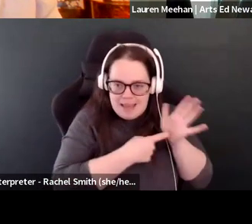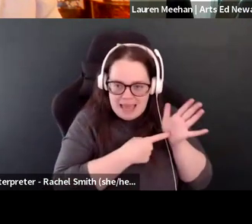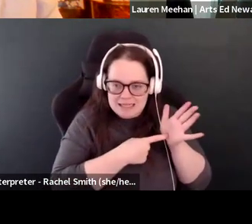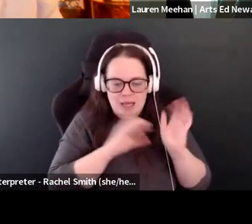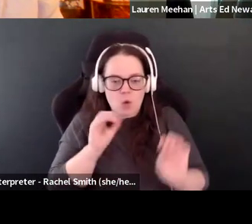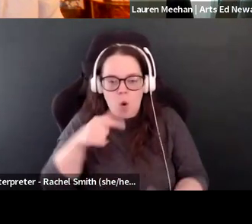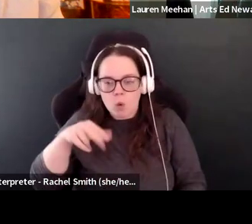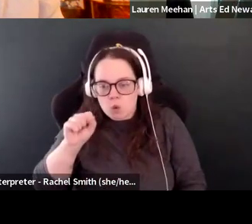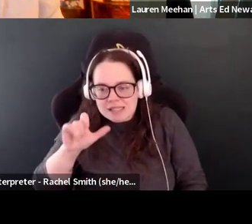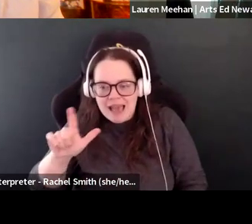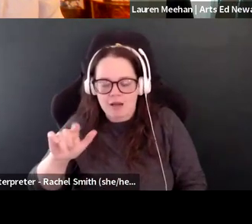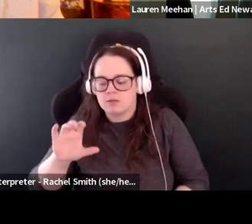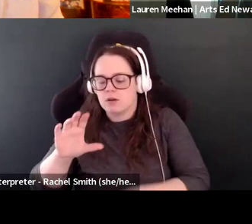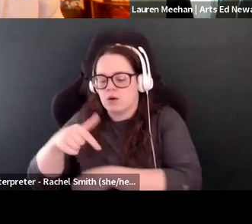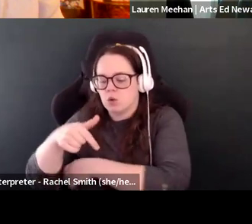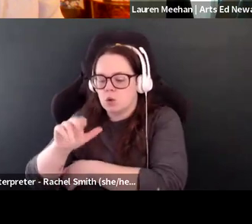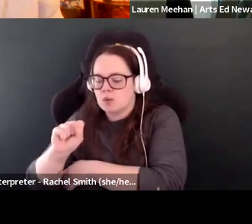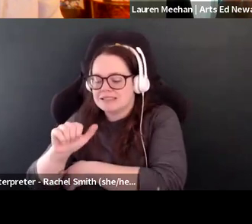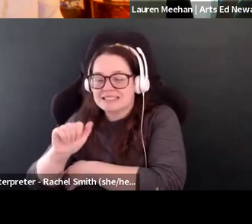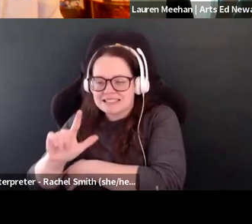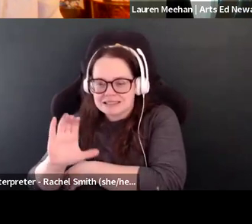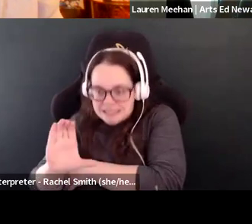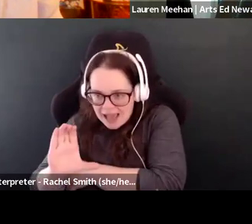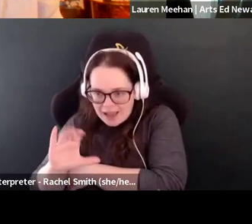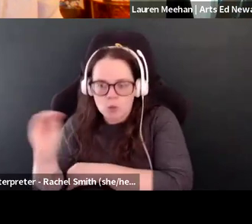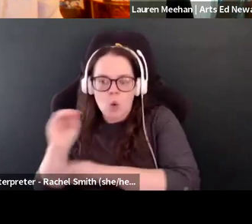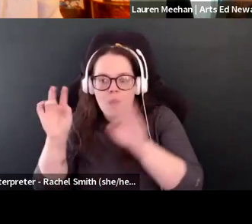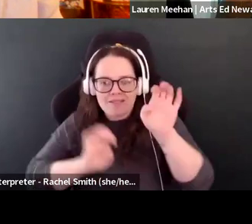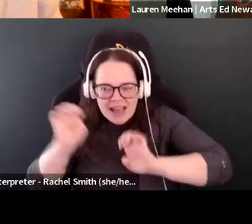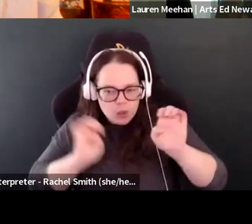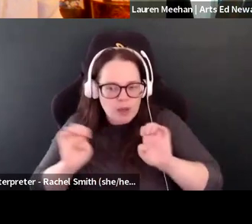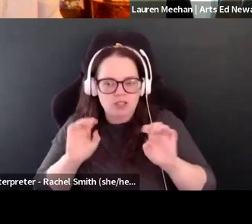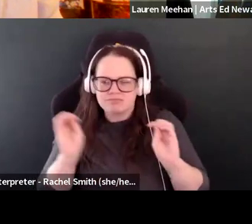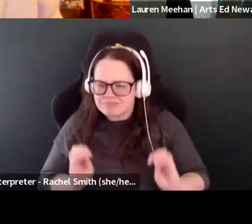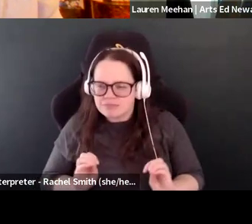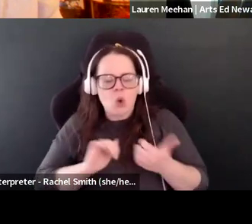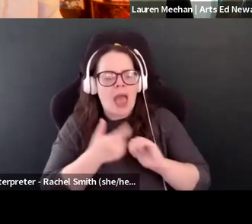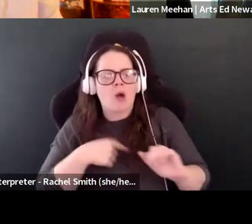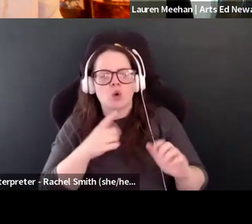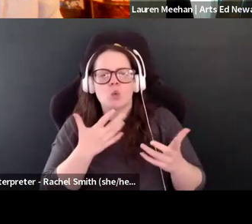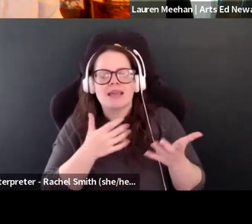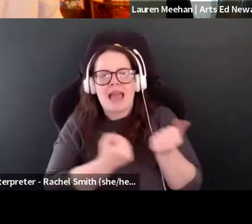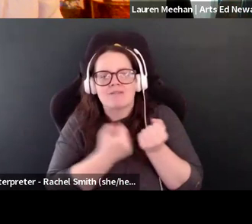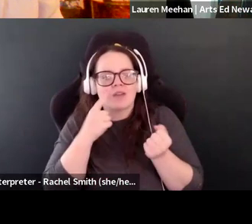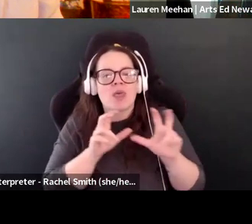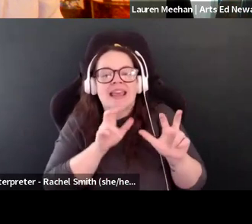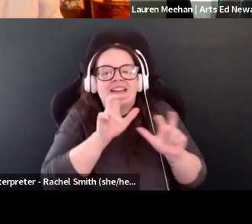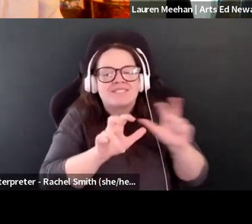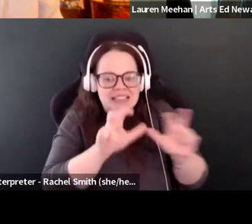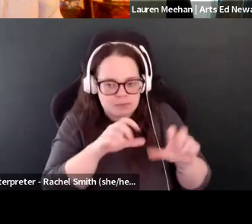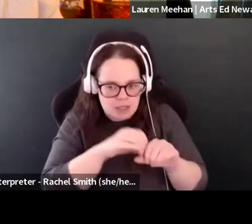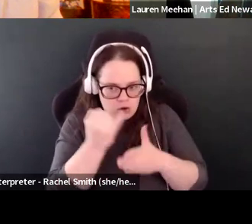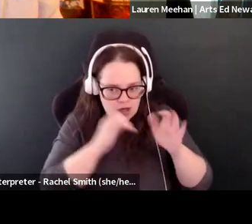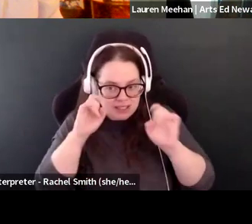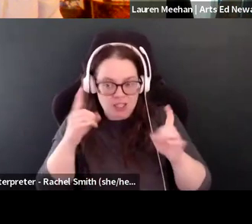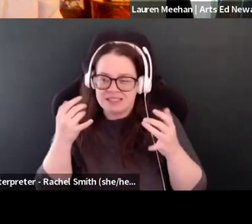no sort of evaluation to connect that to, right? So how do we advocate for the investment in arts education, especially at this moment in time where